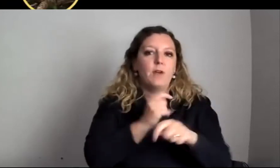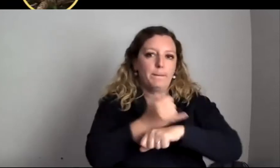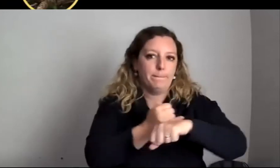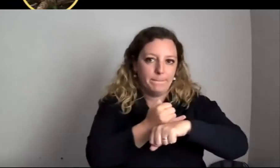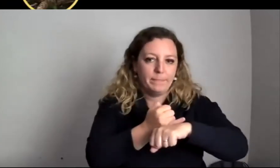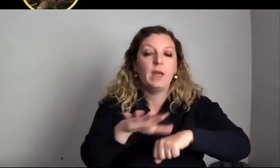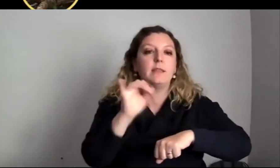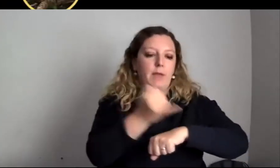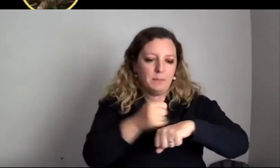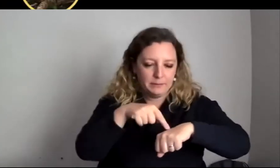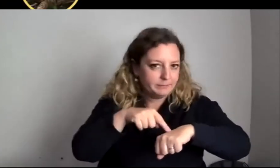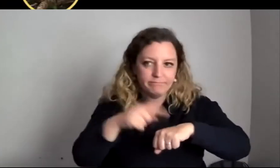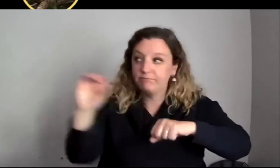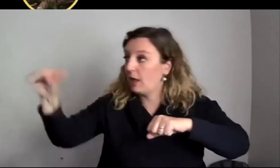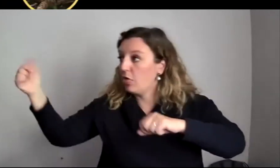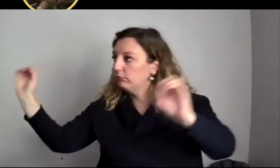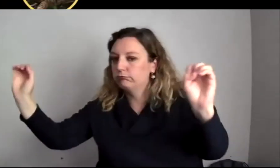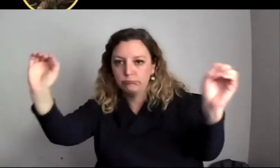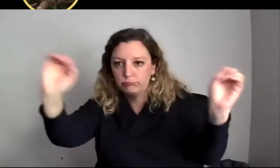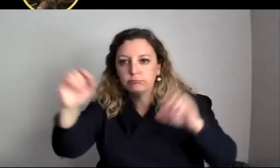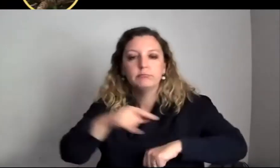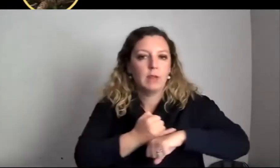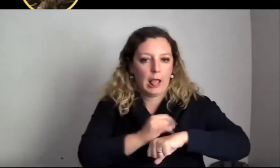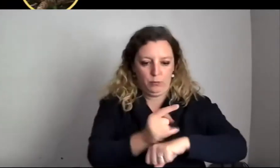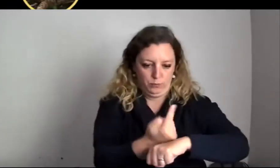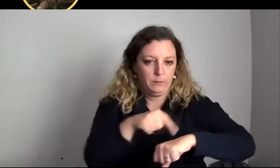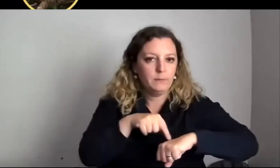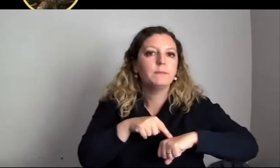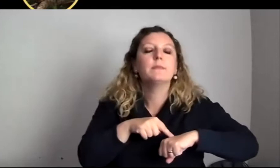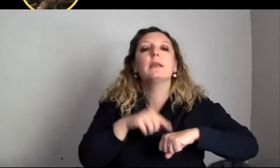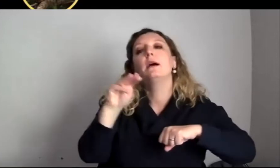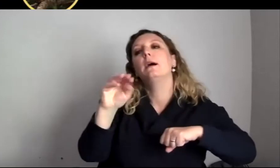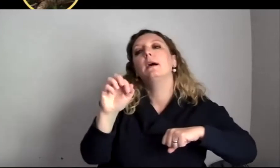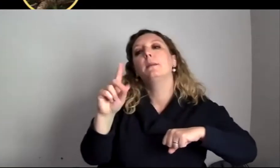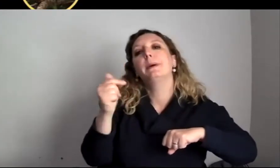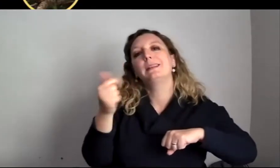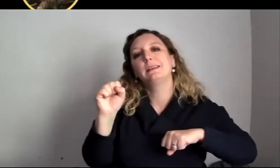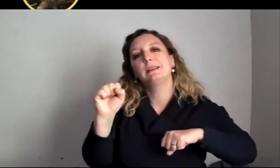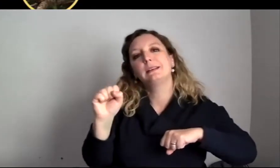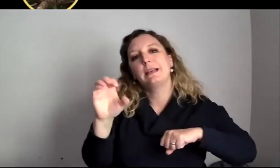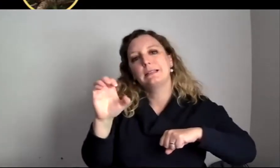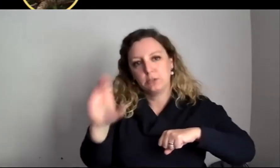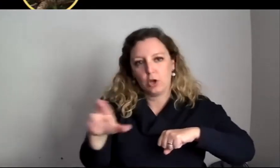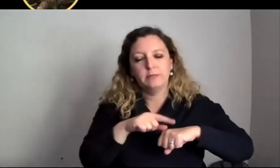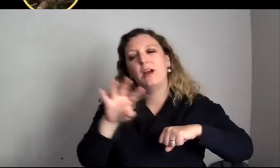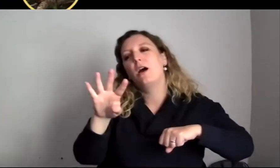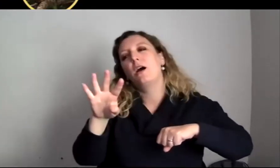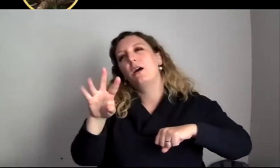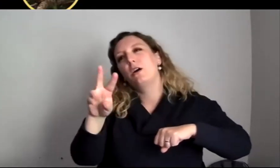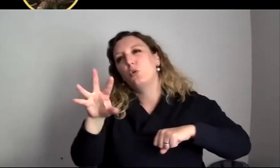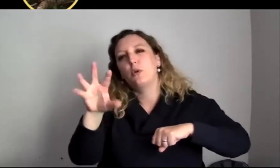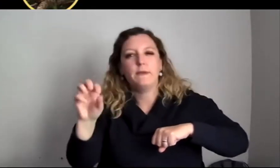found in Madagascar and they're found no place else in the world. And Madagascar is located, it's about 400 kilometers, or roughly